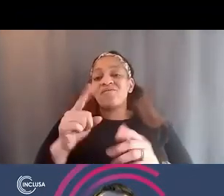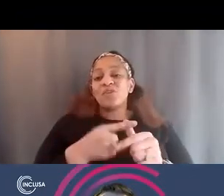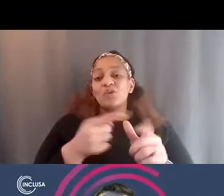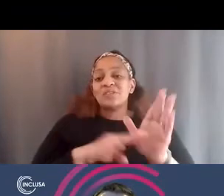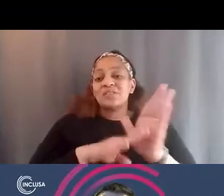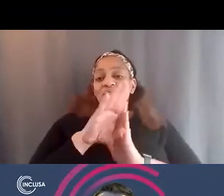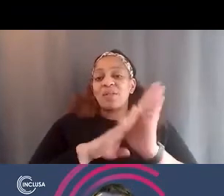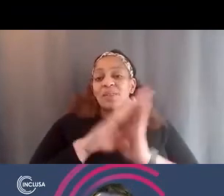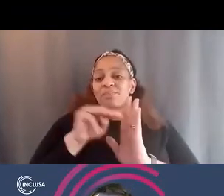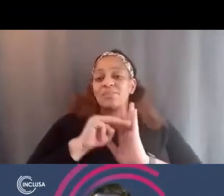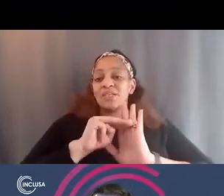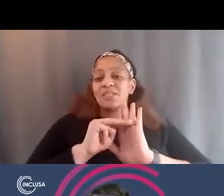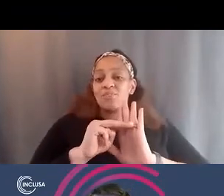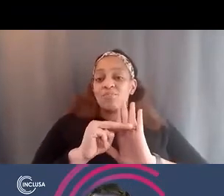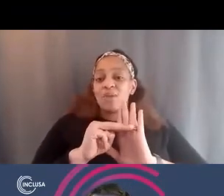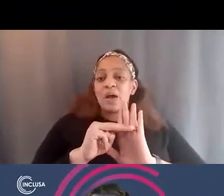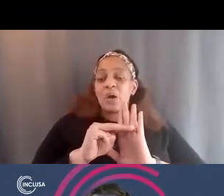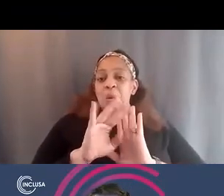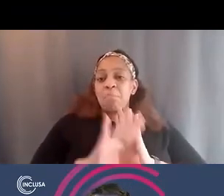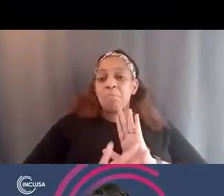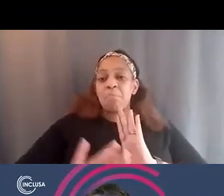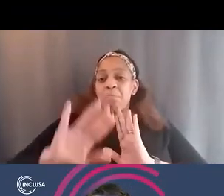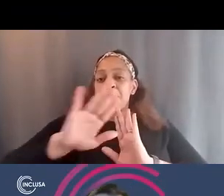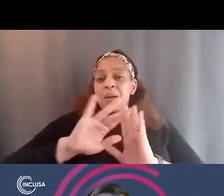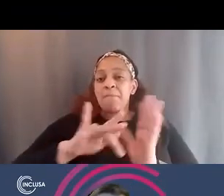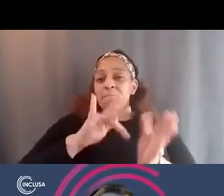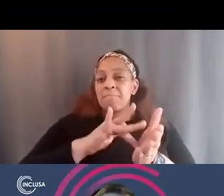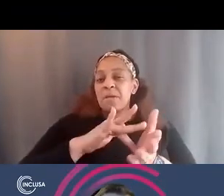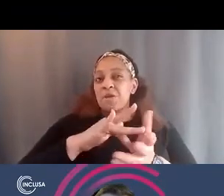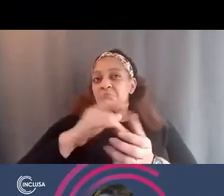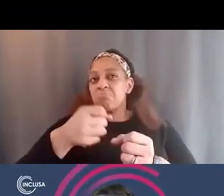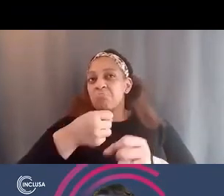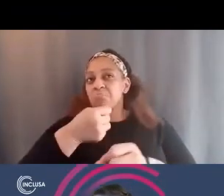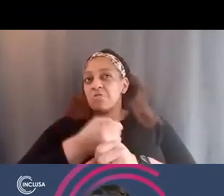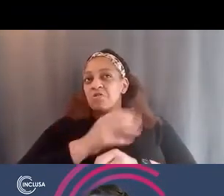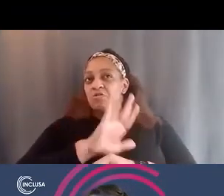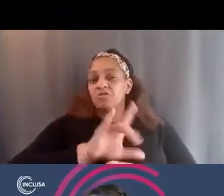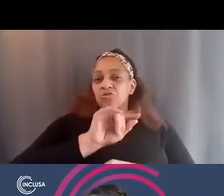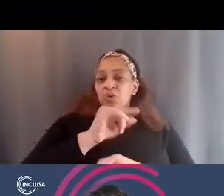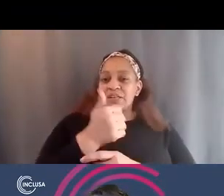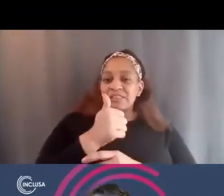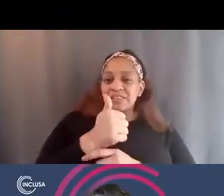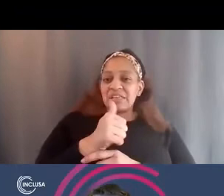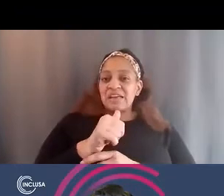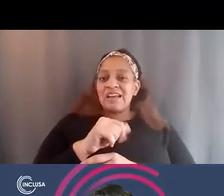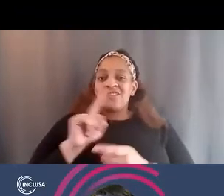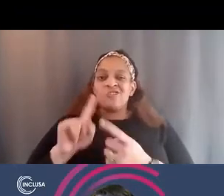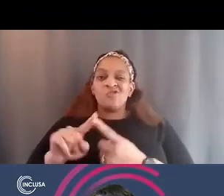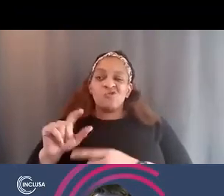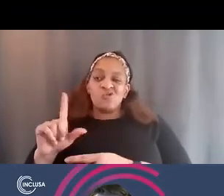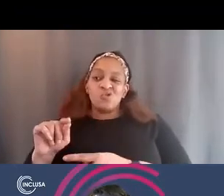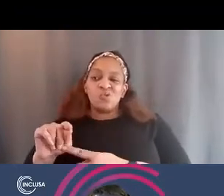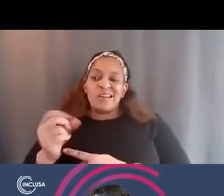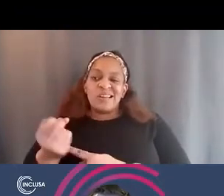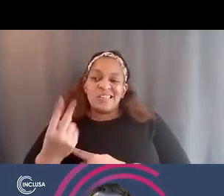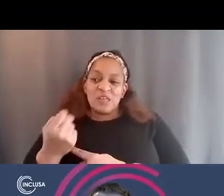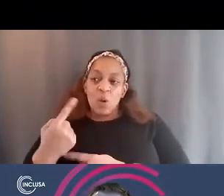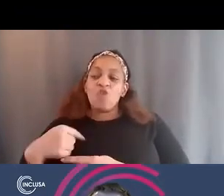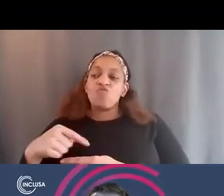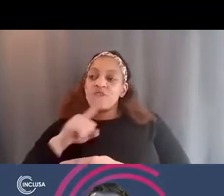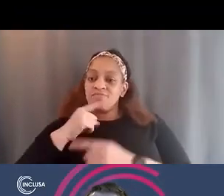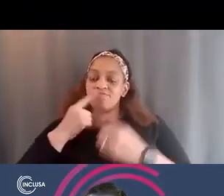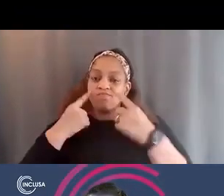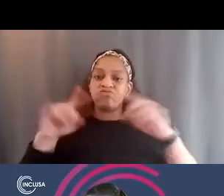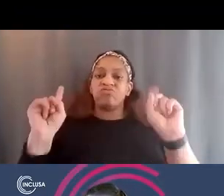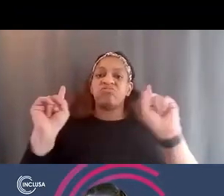model started in mid-year 2010. It took us to about 2012 to actually develop it and allow providers